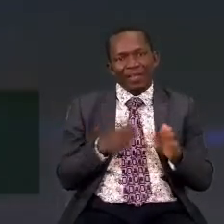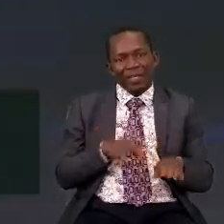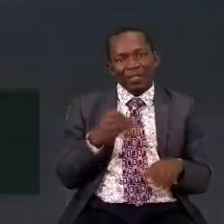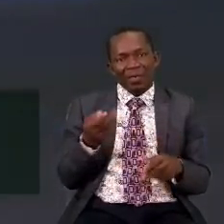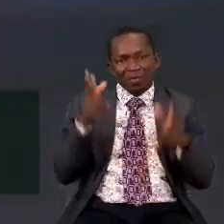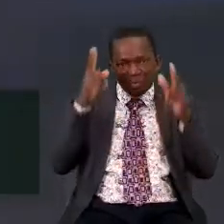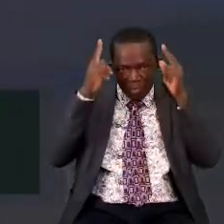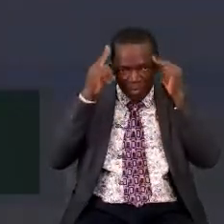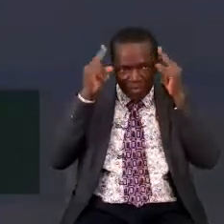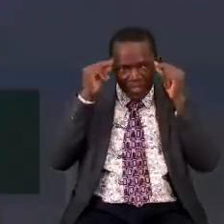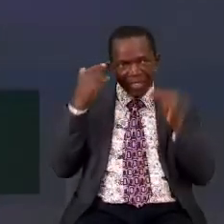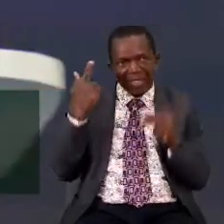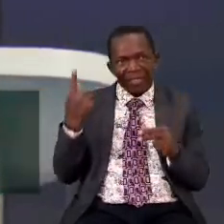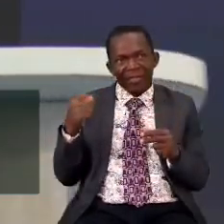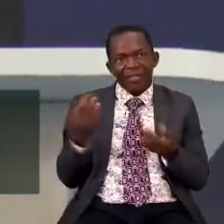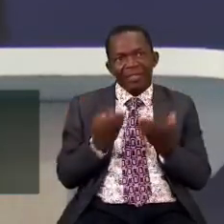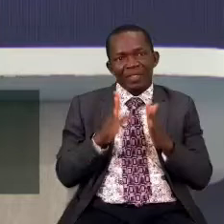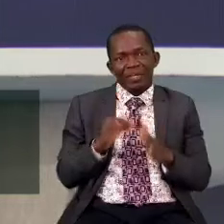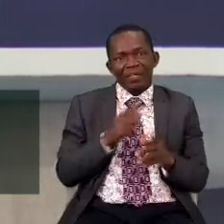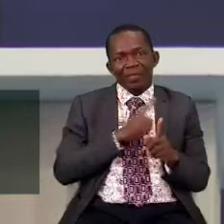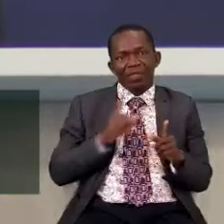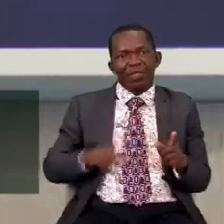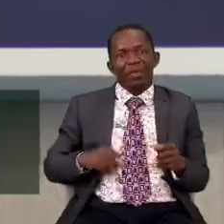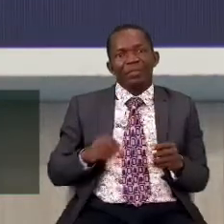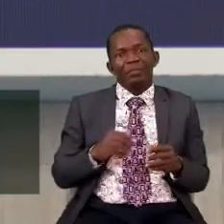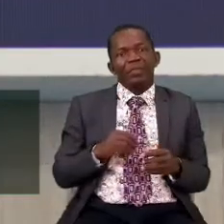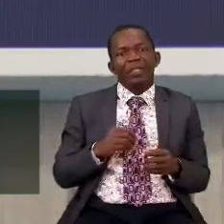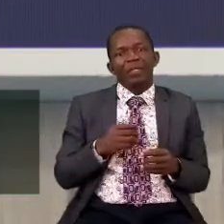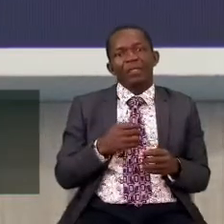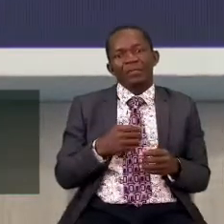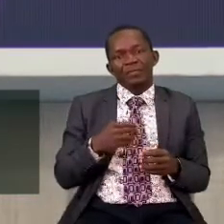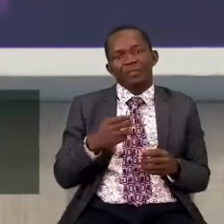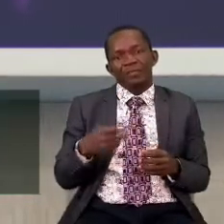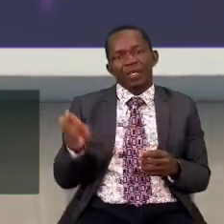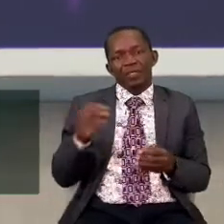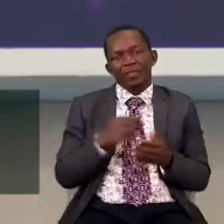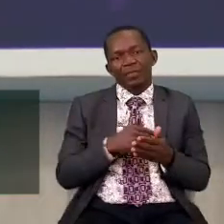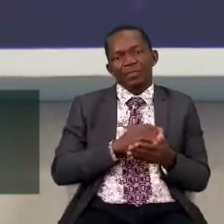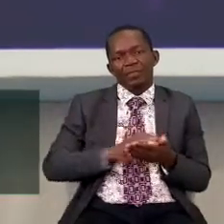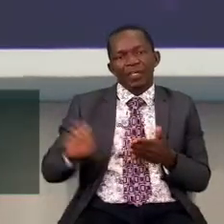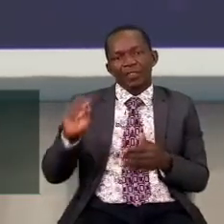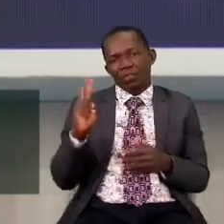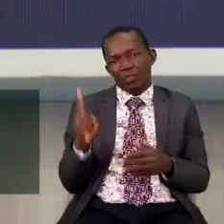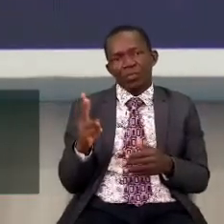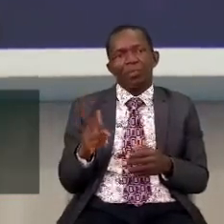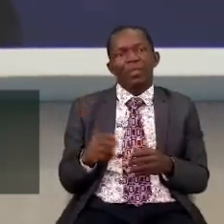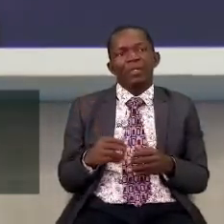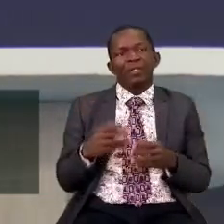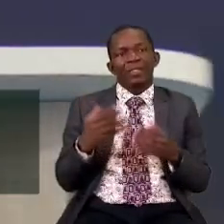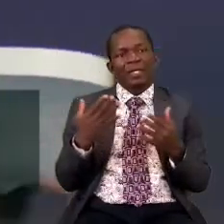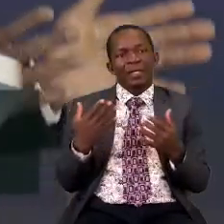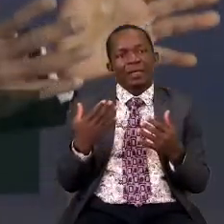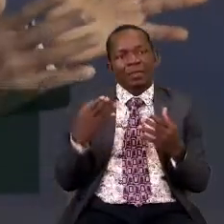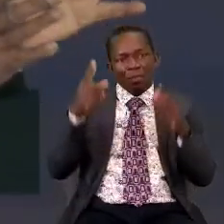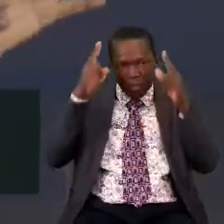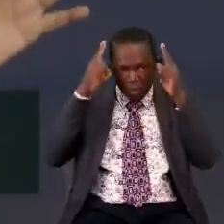my servant, is dead. Now, that word dead, don't allow that to confuse you.